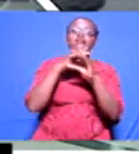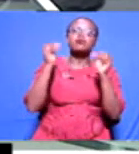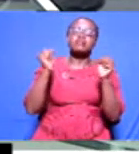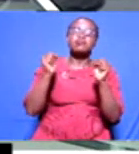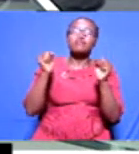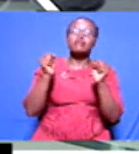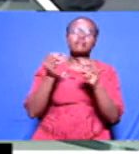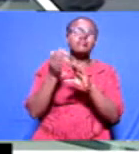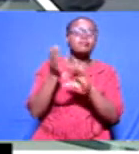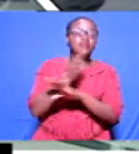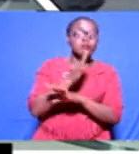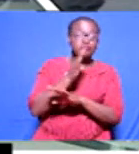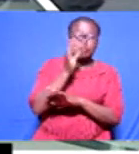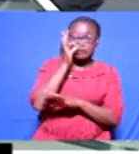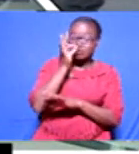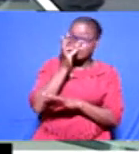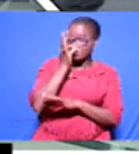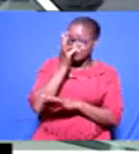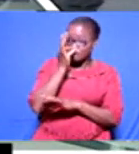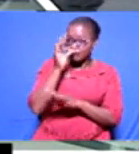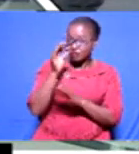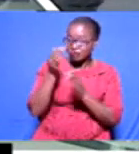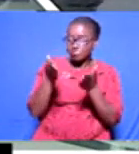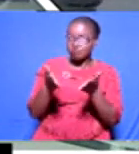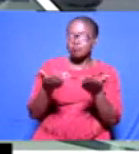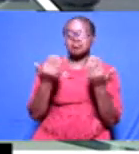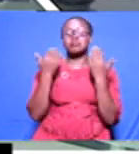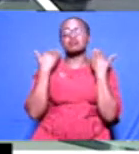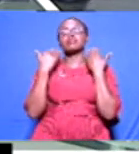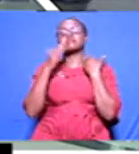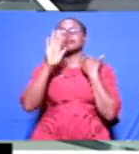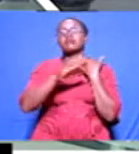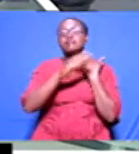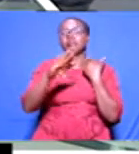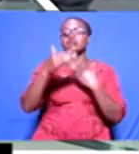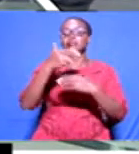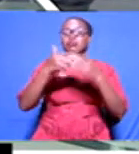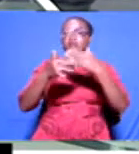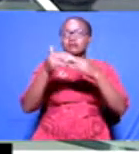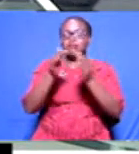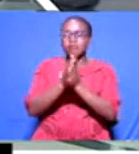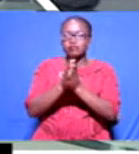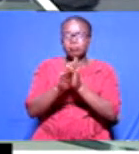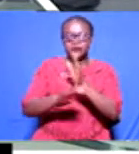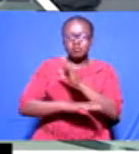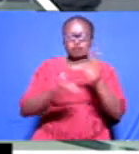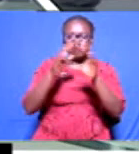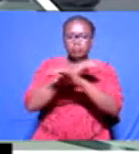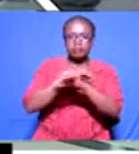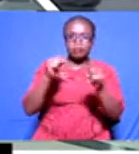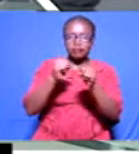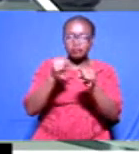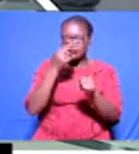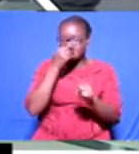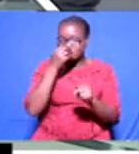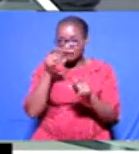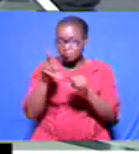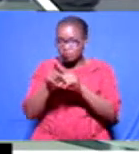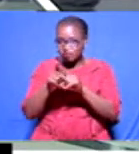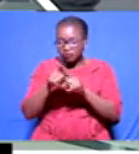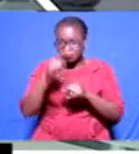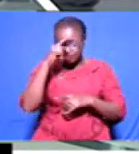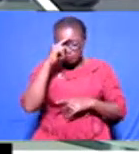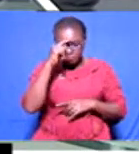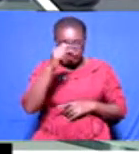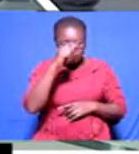Kibaki, which lay in state at Parliament Buildings. Deputy President Dr. William Ruto was among the dignitaries who joined the head of